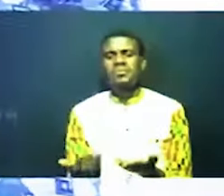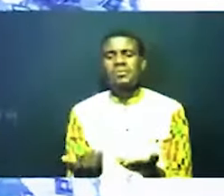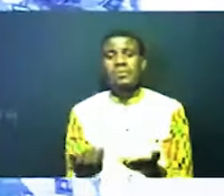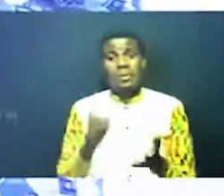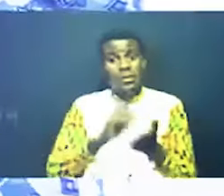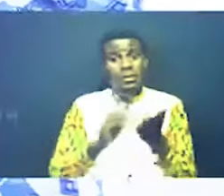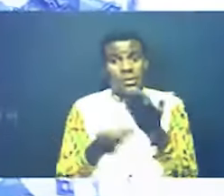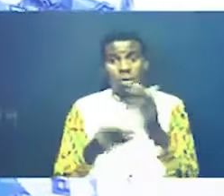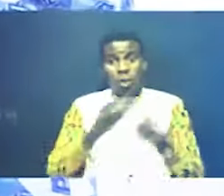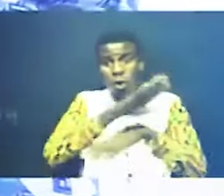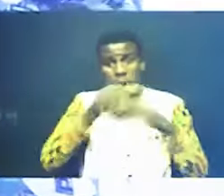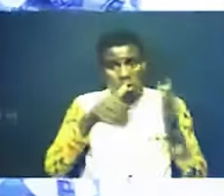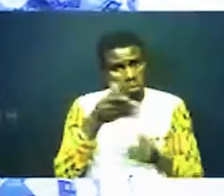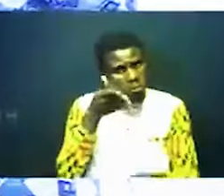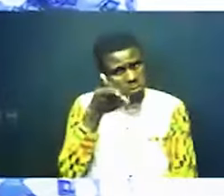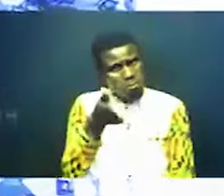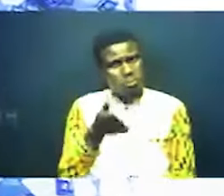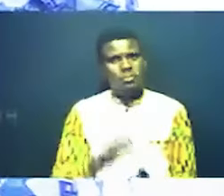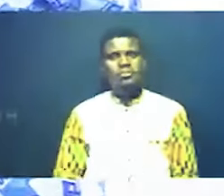But